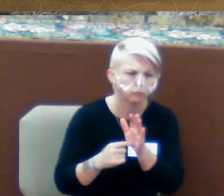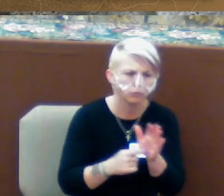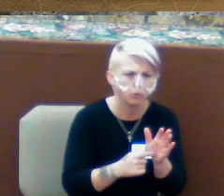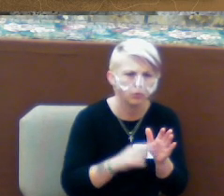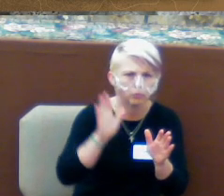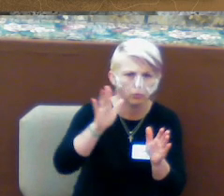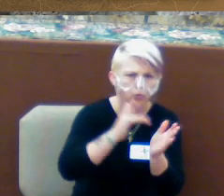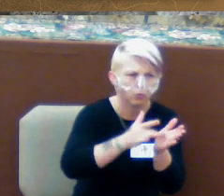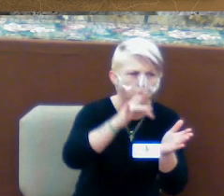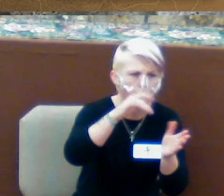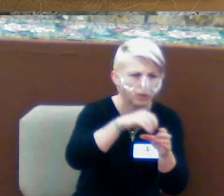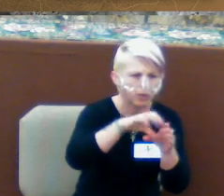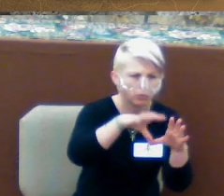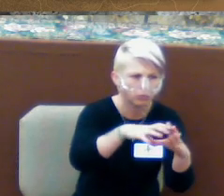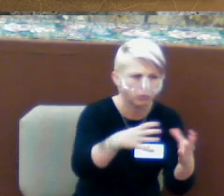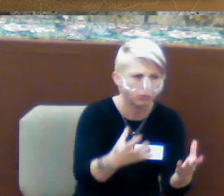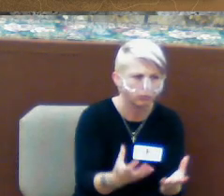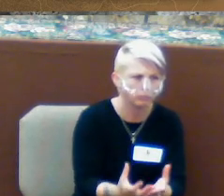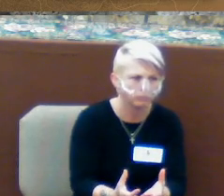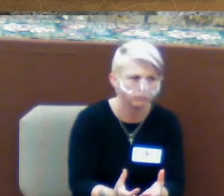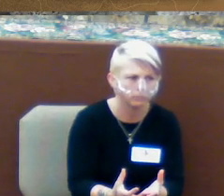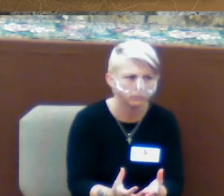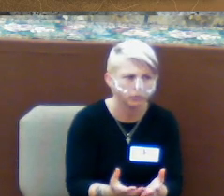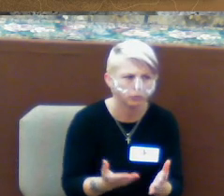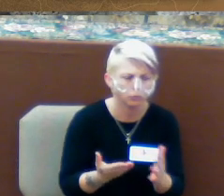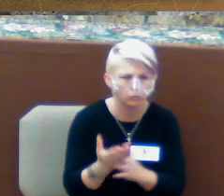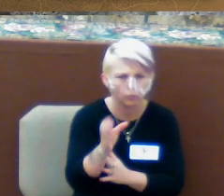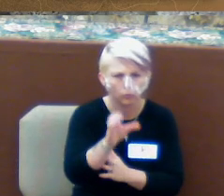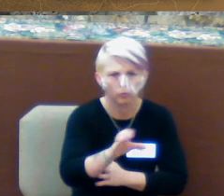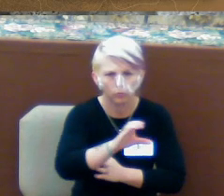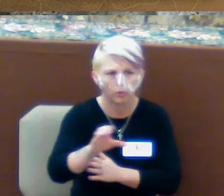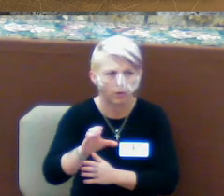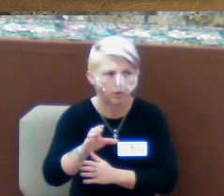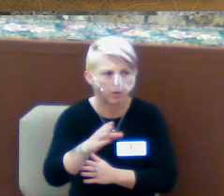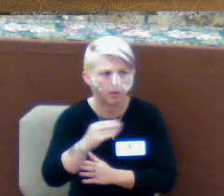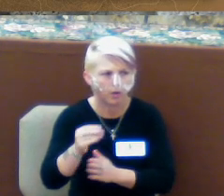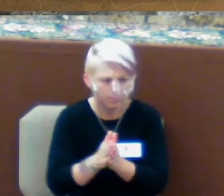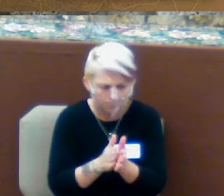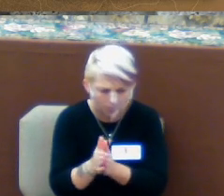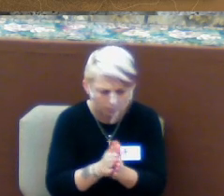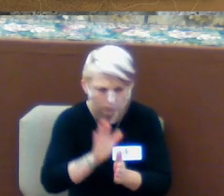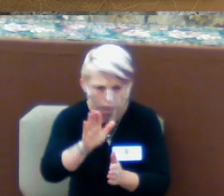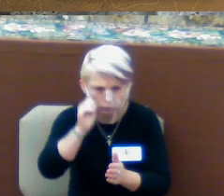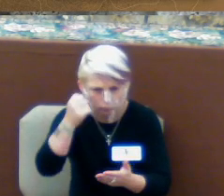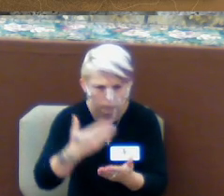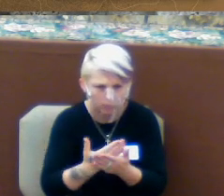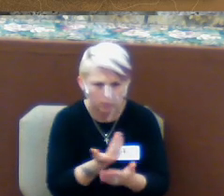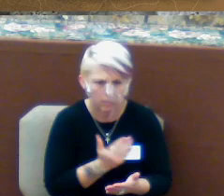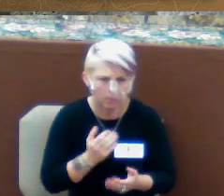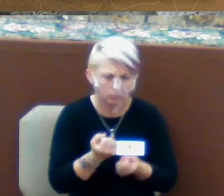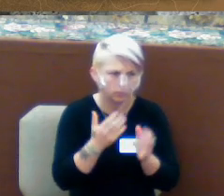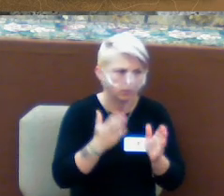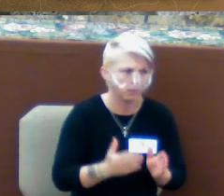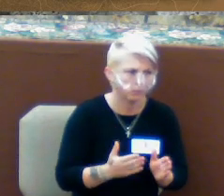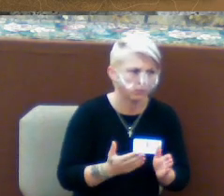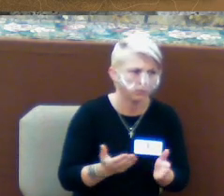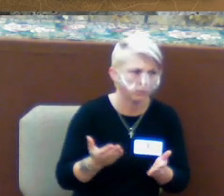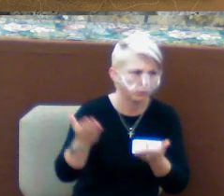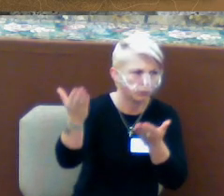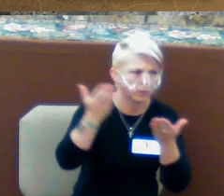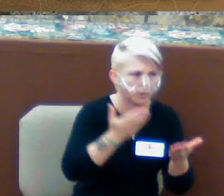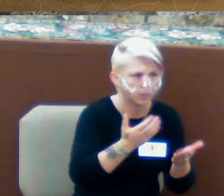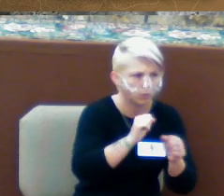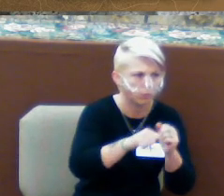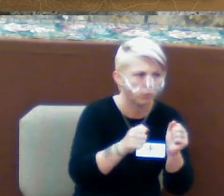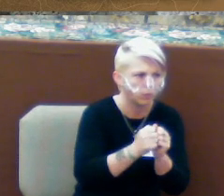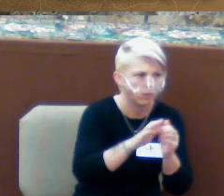your glory in the world. By the cross and passion of your Son, our Savior, bring us with all your saints